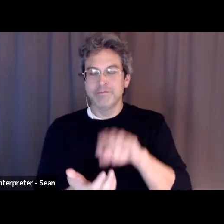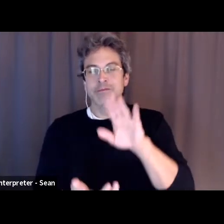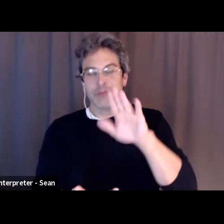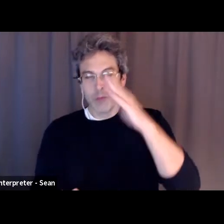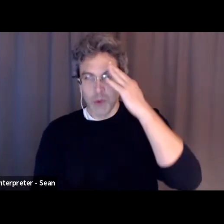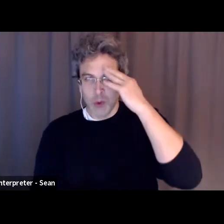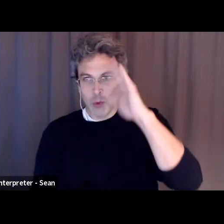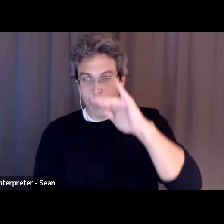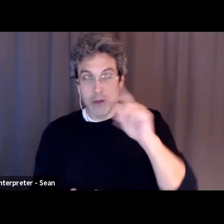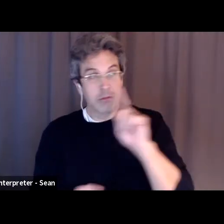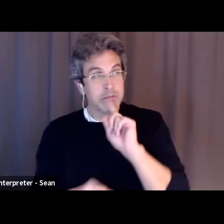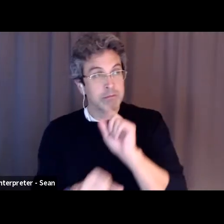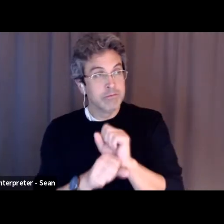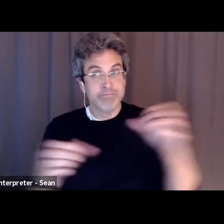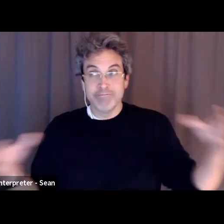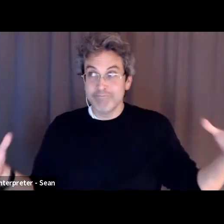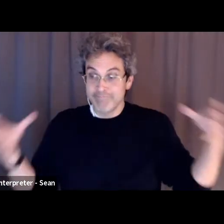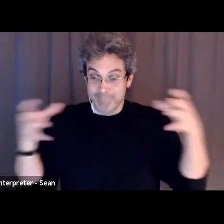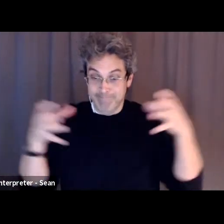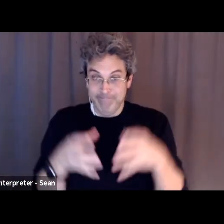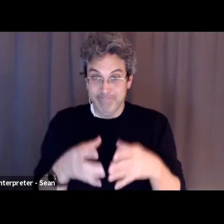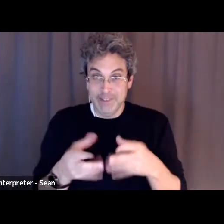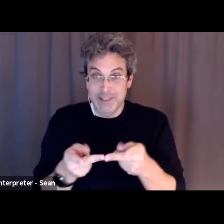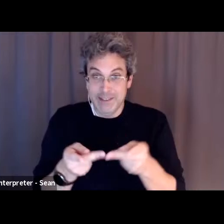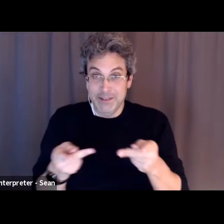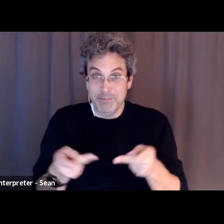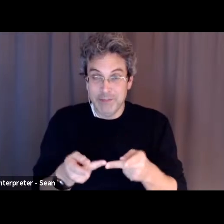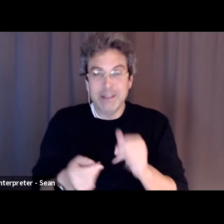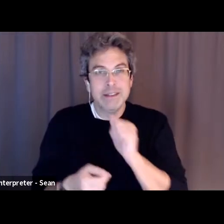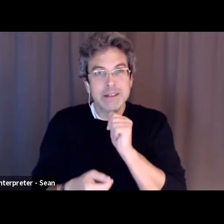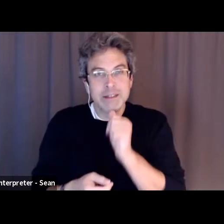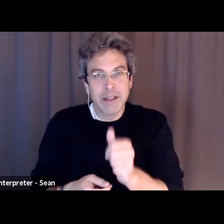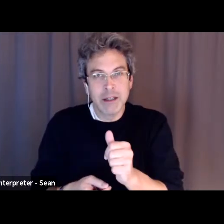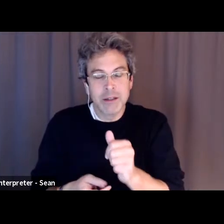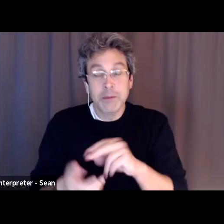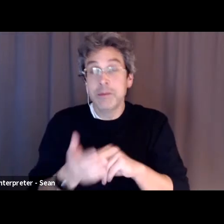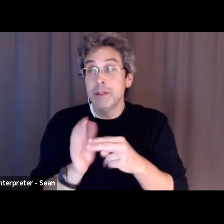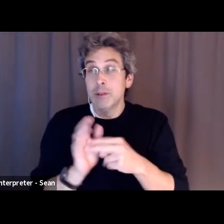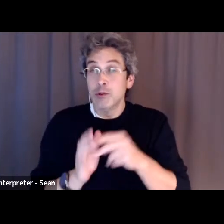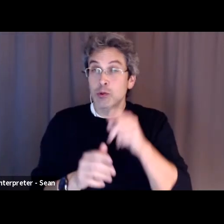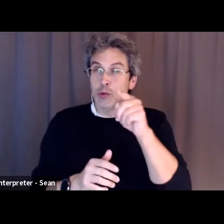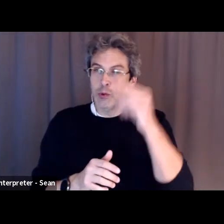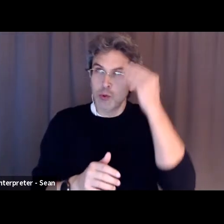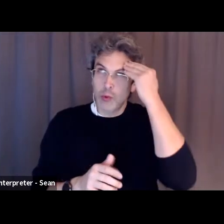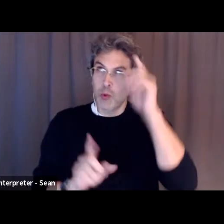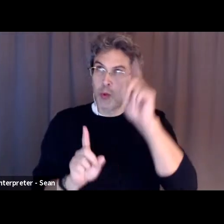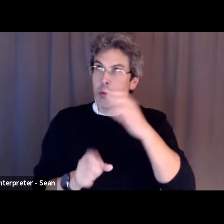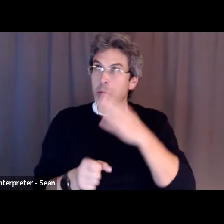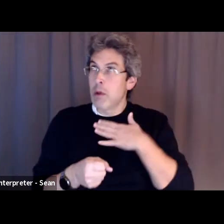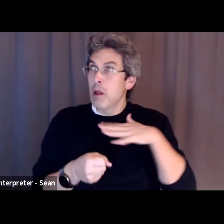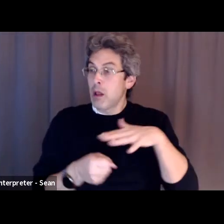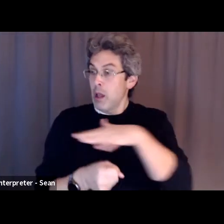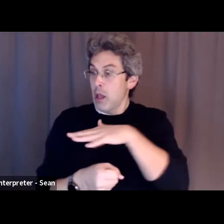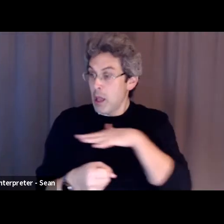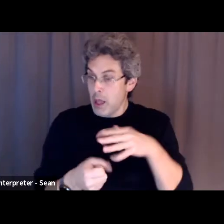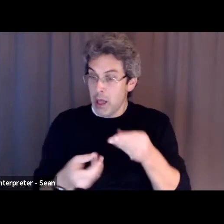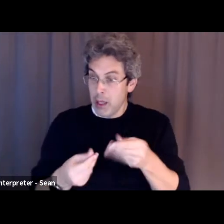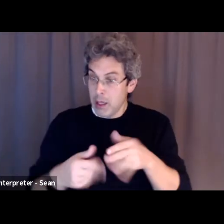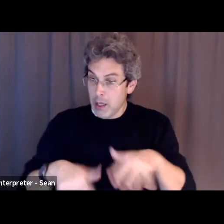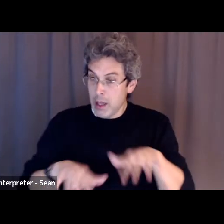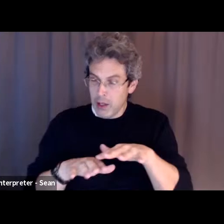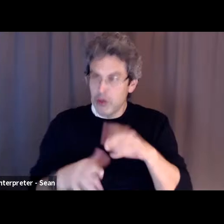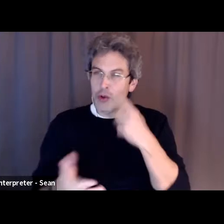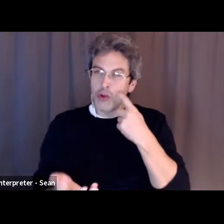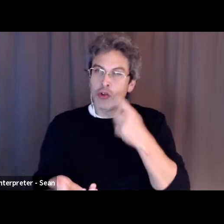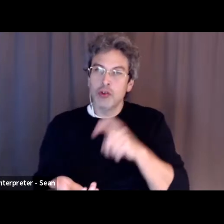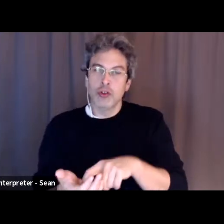the same space. So please take the responsibility to undertake your own land acknowledgement. It is